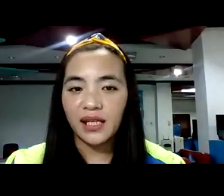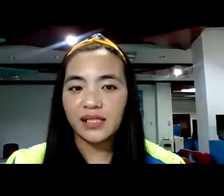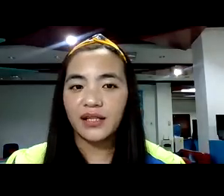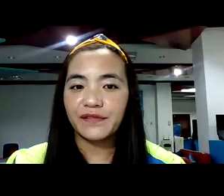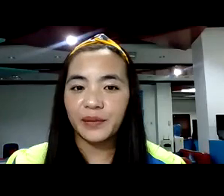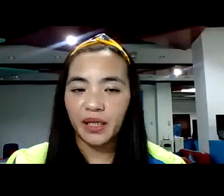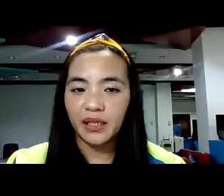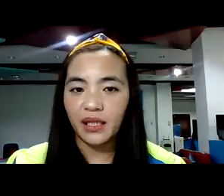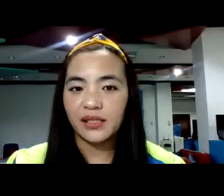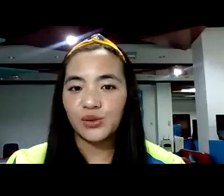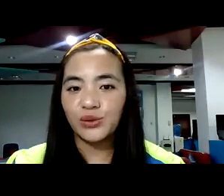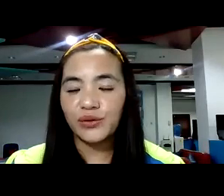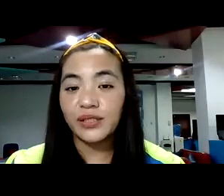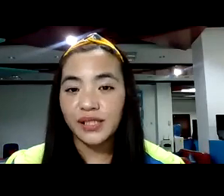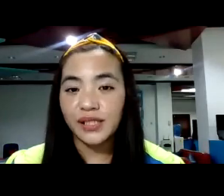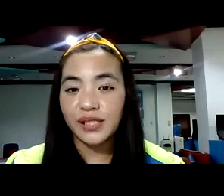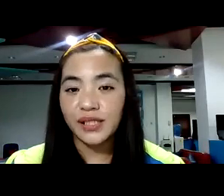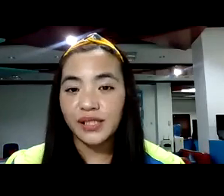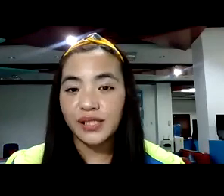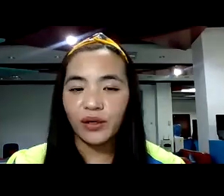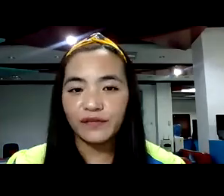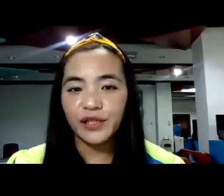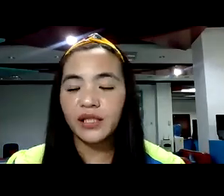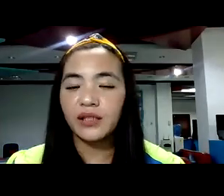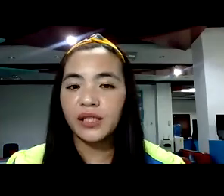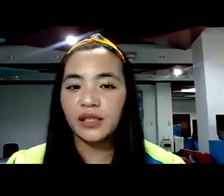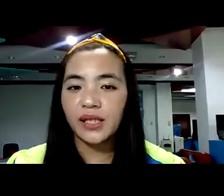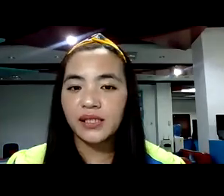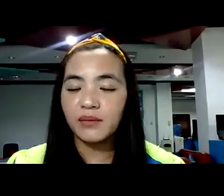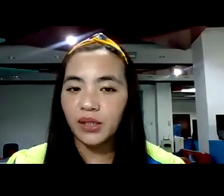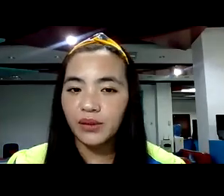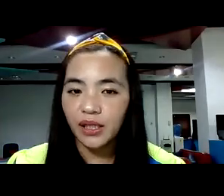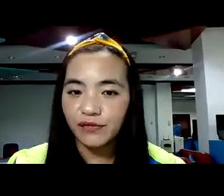working days are from Mondays to Thursdays. Kaya po, for your